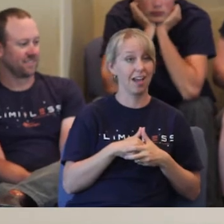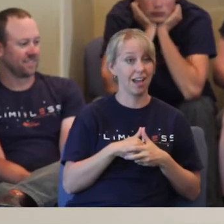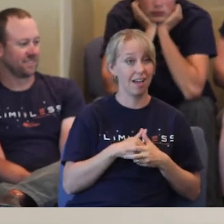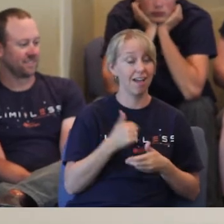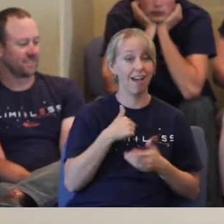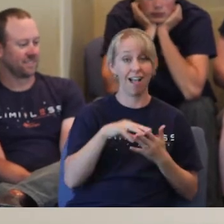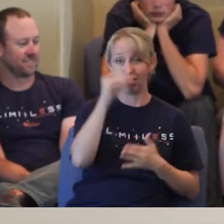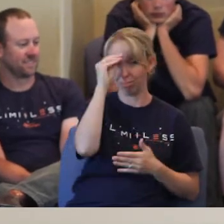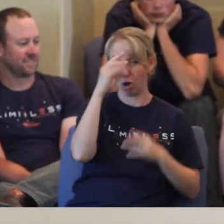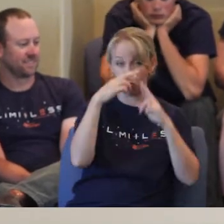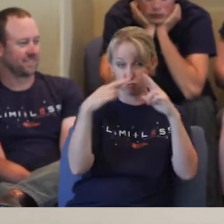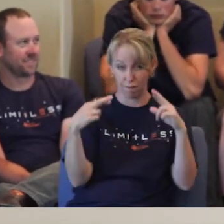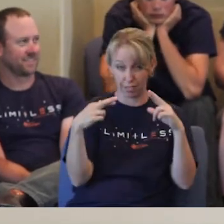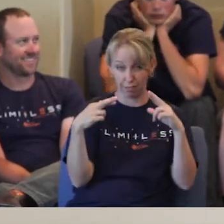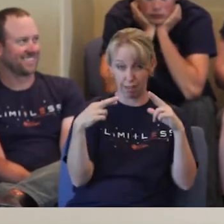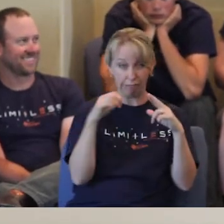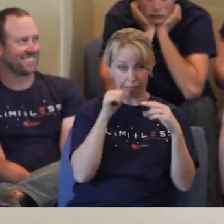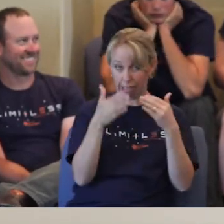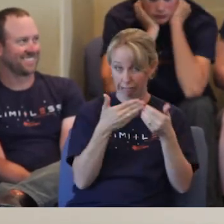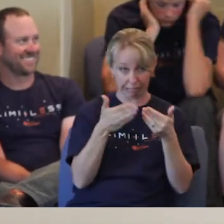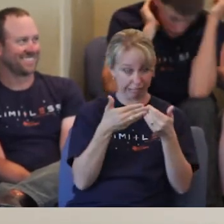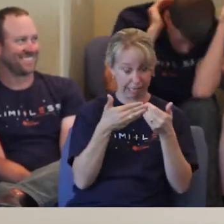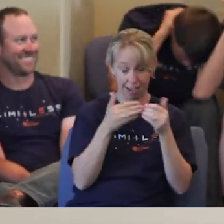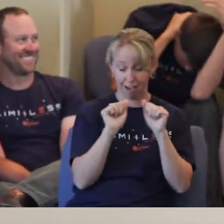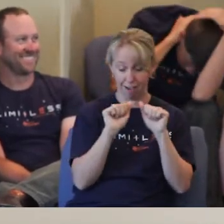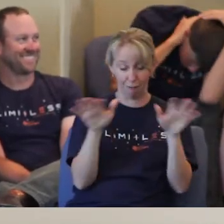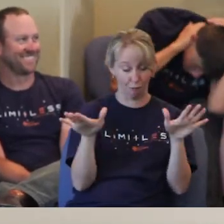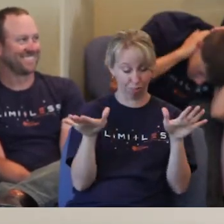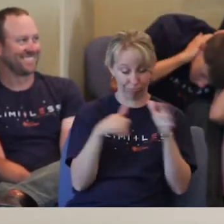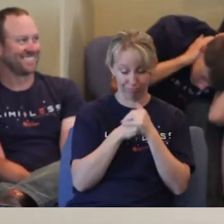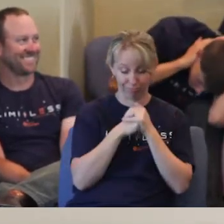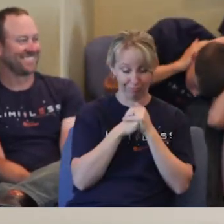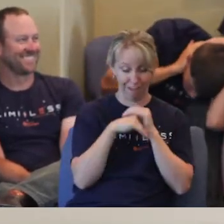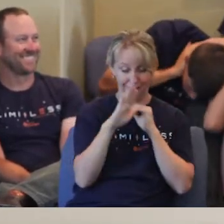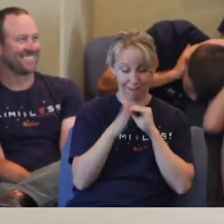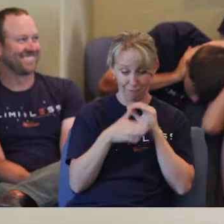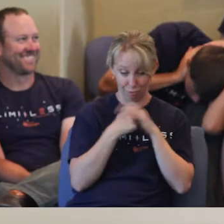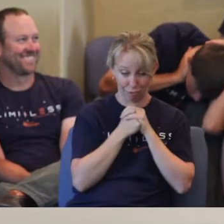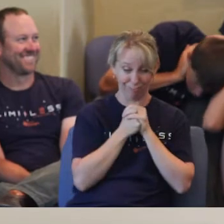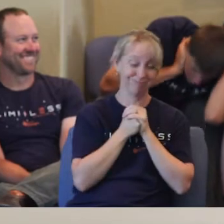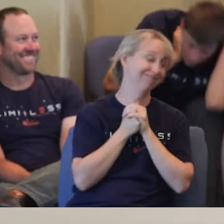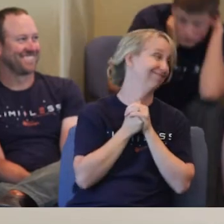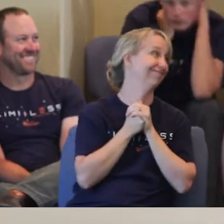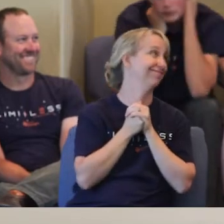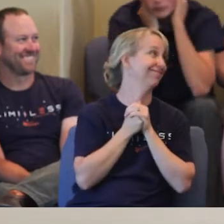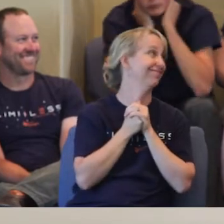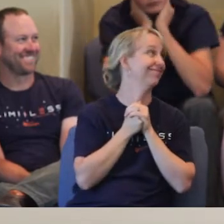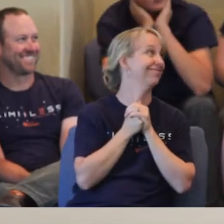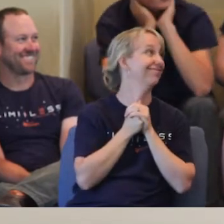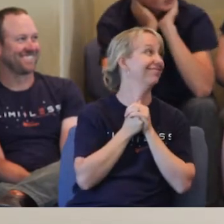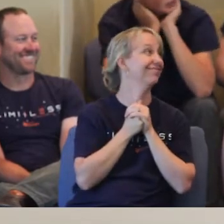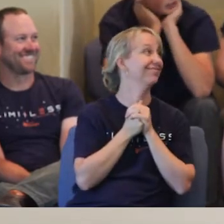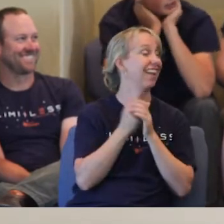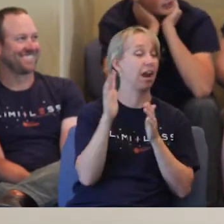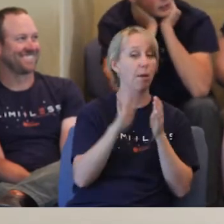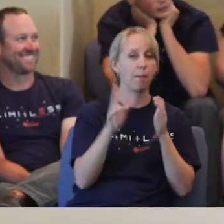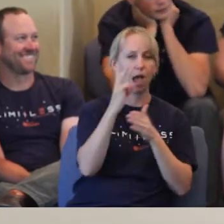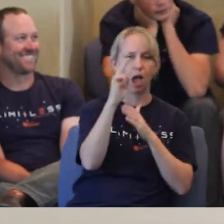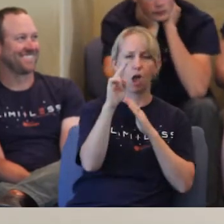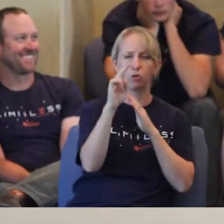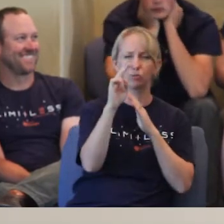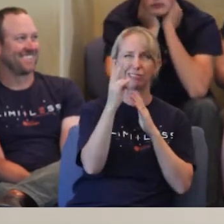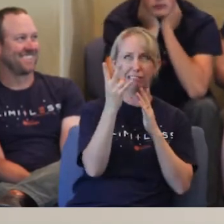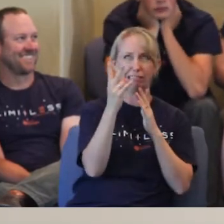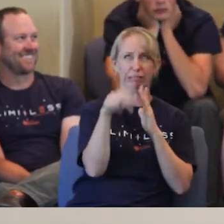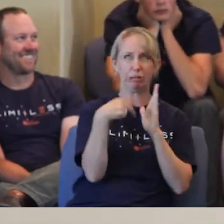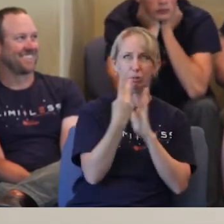whatsoever, never. Within about 2 hours of getting on, or not even 2 hours, within an hour of getting on the roof,